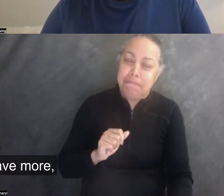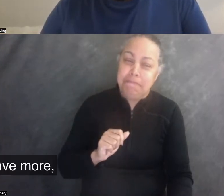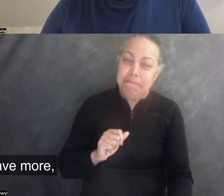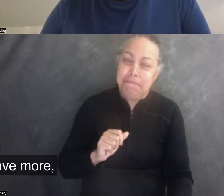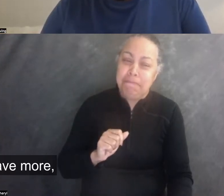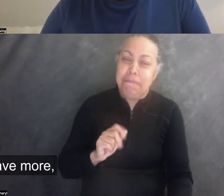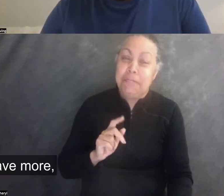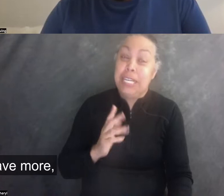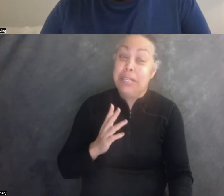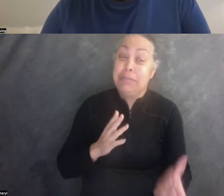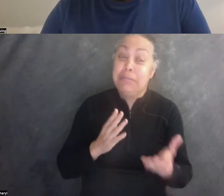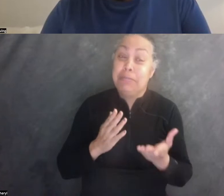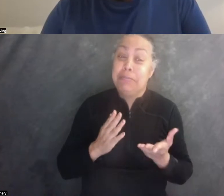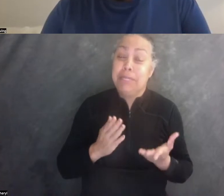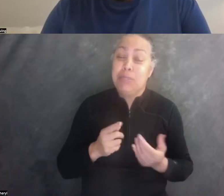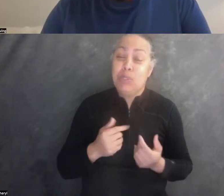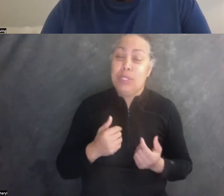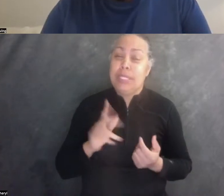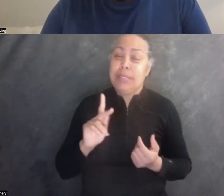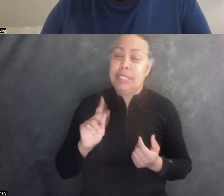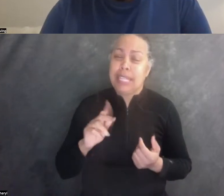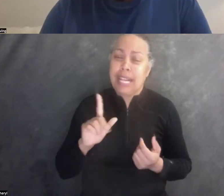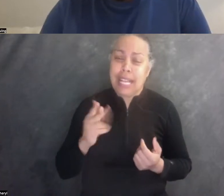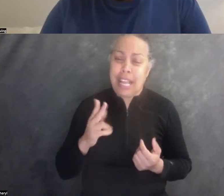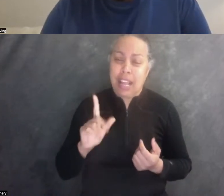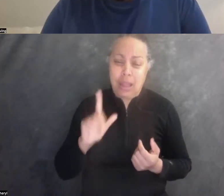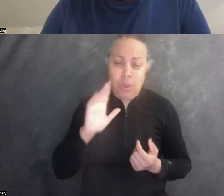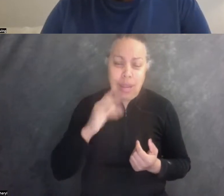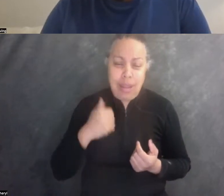Kahlil may have more, I